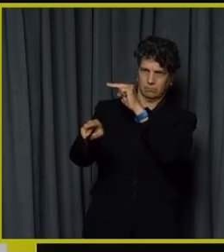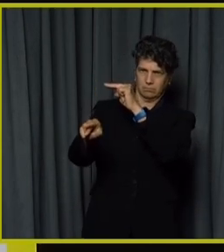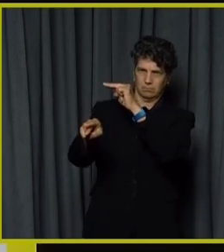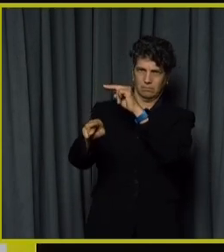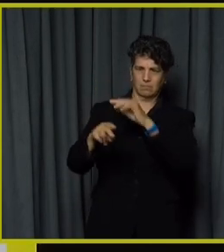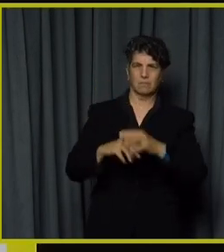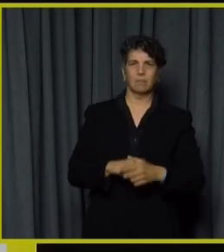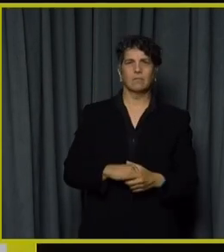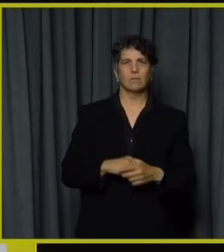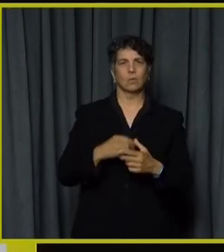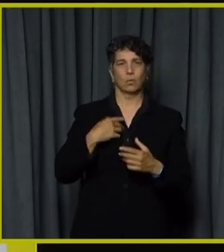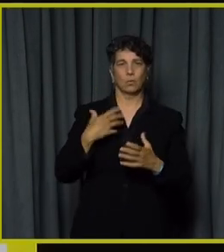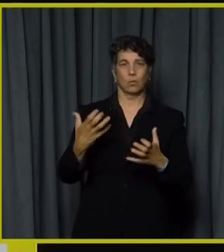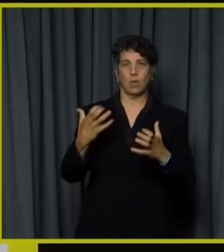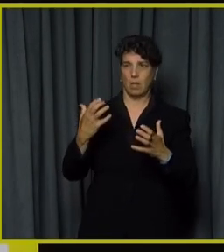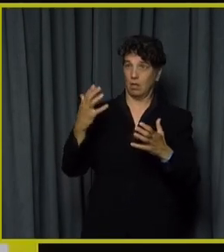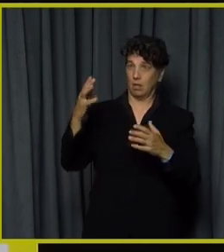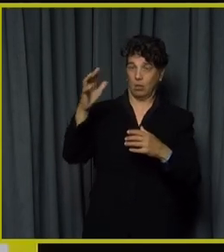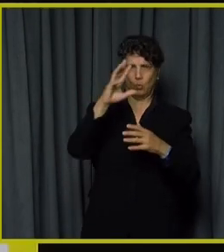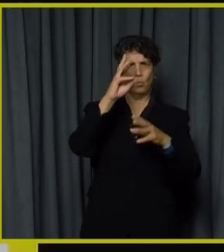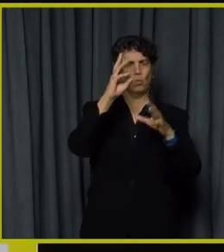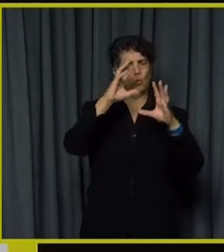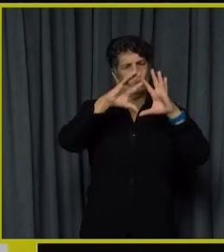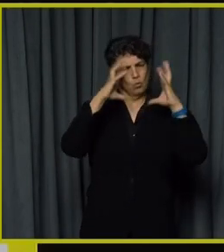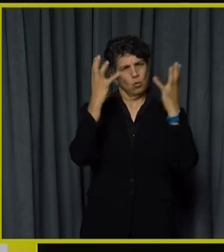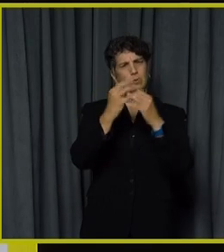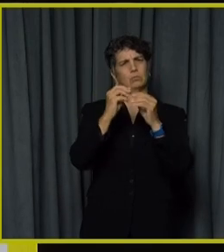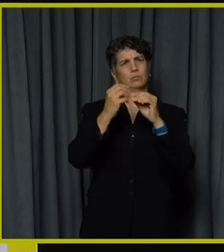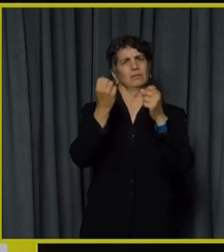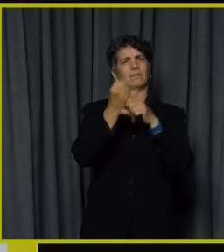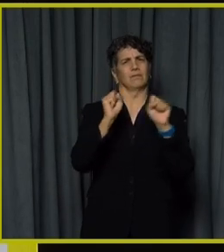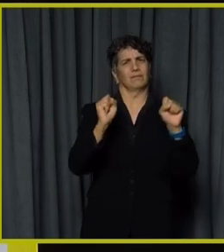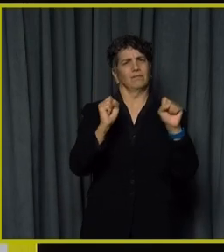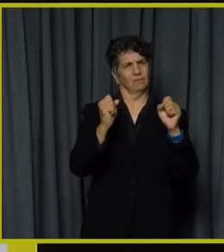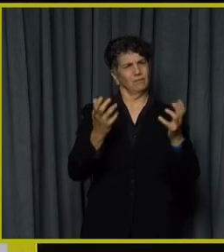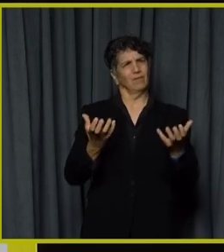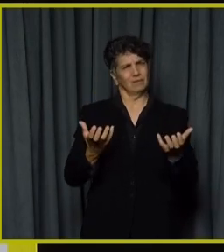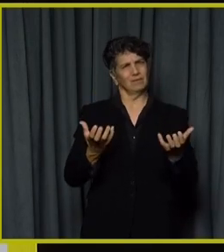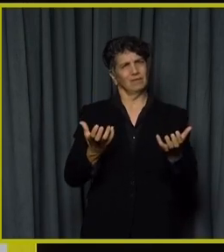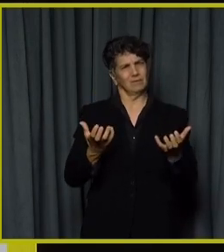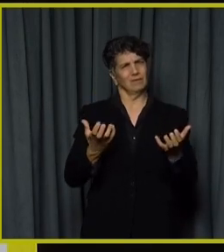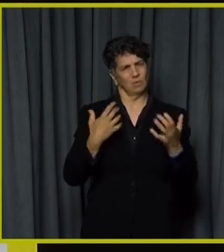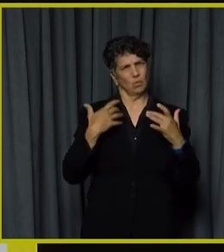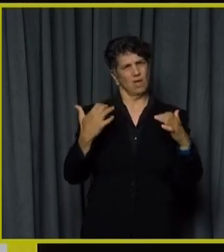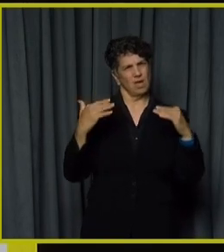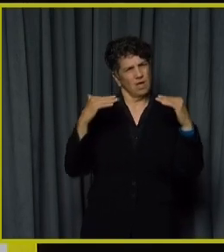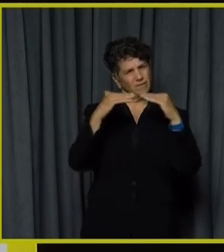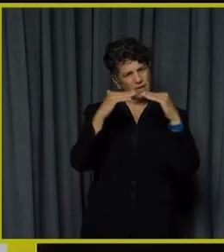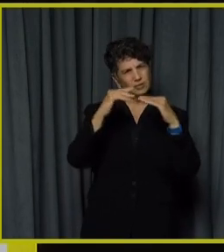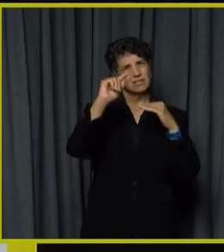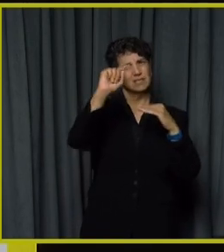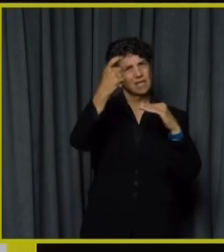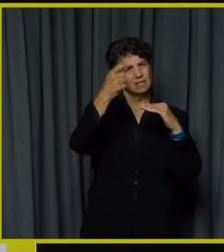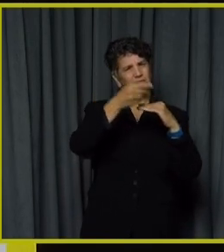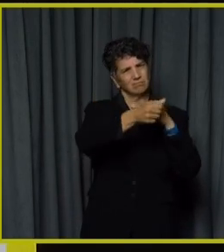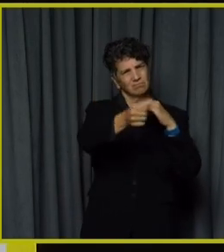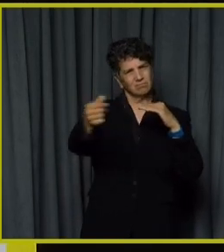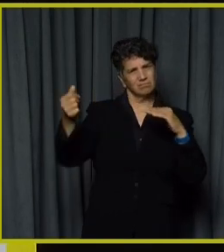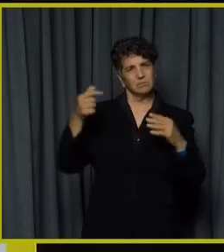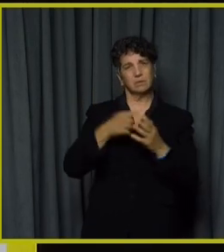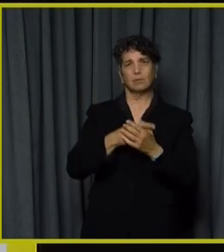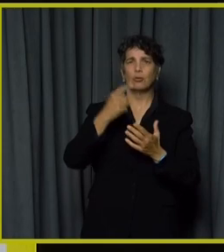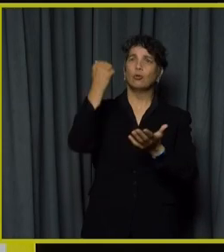fair taxation system where those who can afford it pay just a little bit more, if we